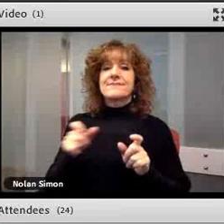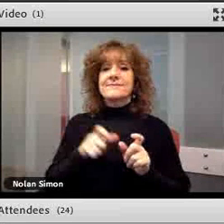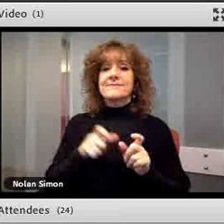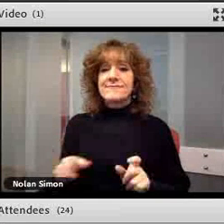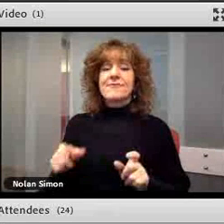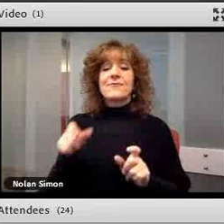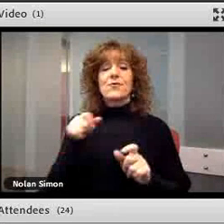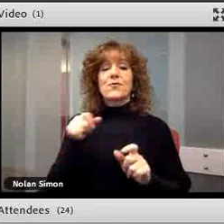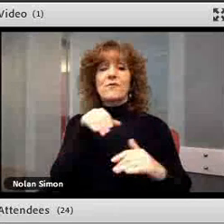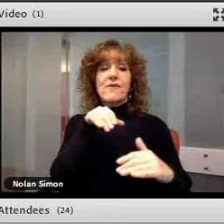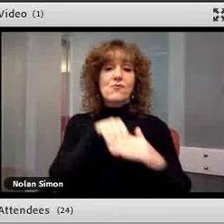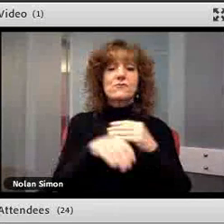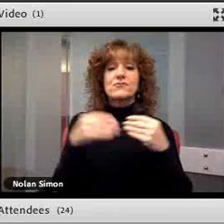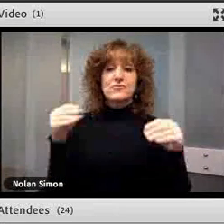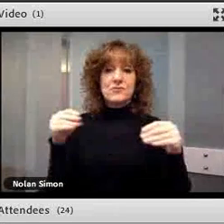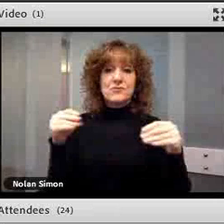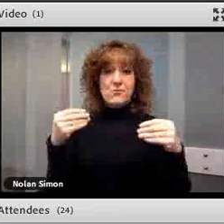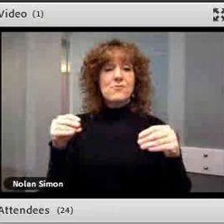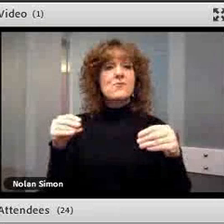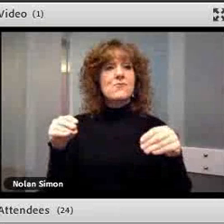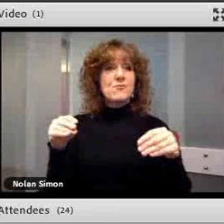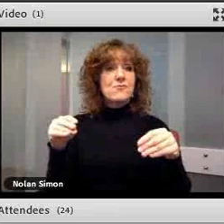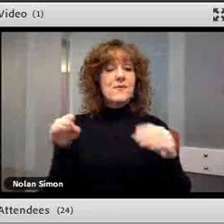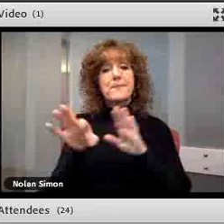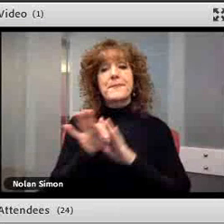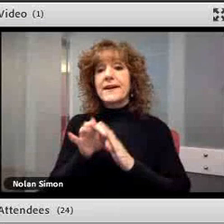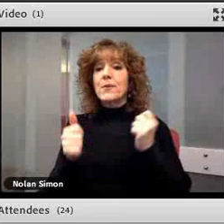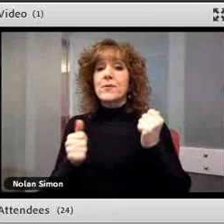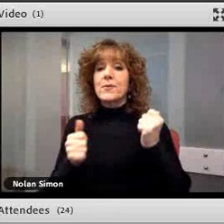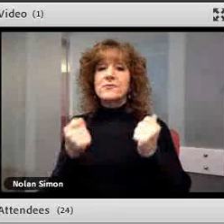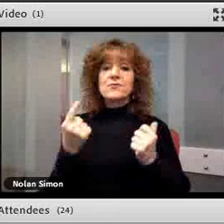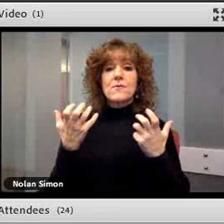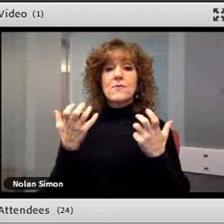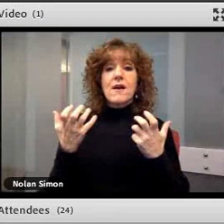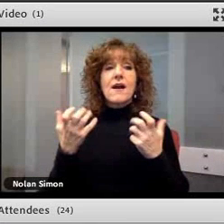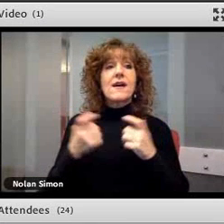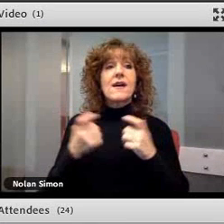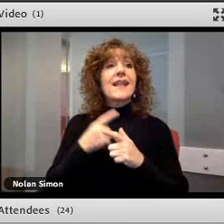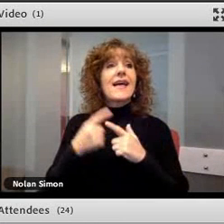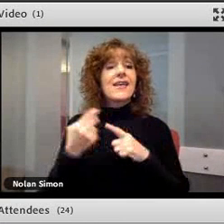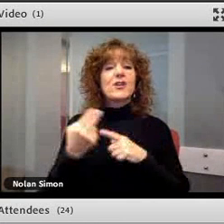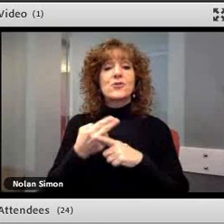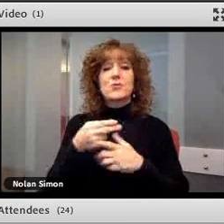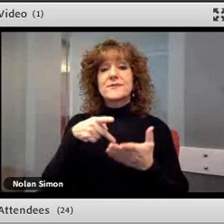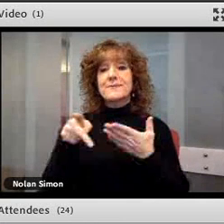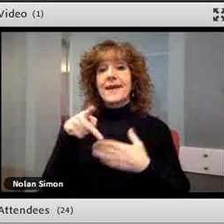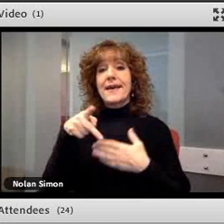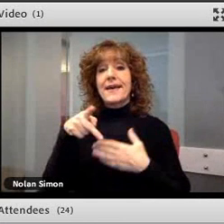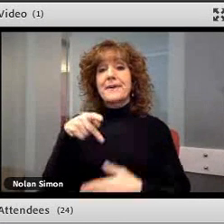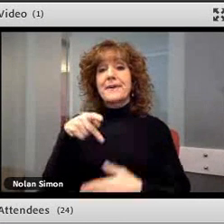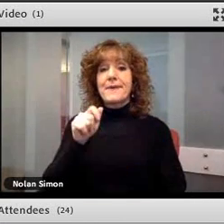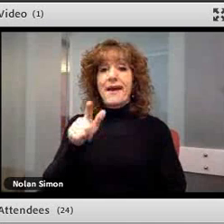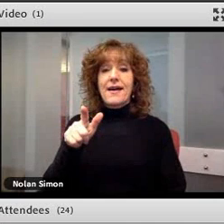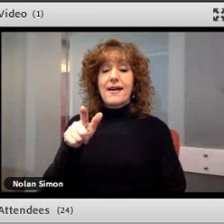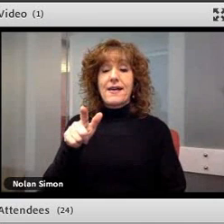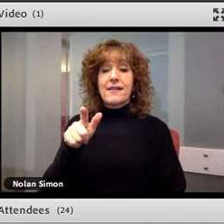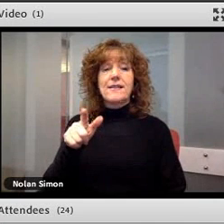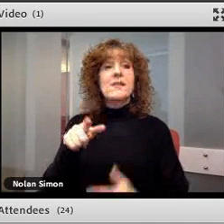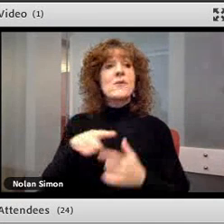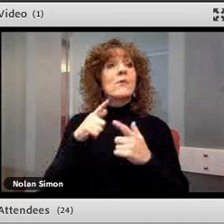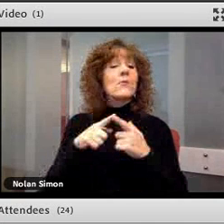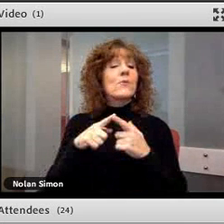So you can just go into the store and choose which one, and then you can use PayPal to pay, or if you